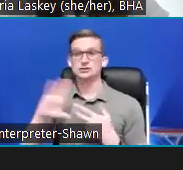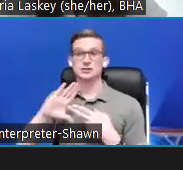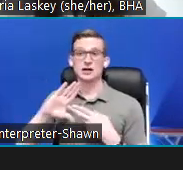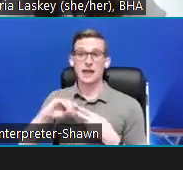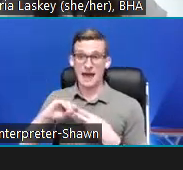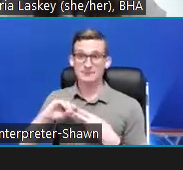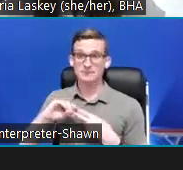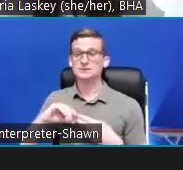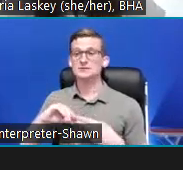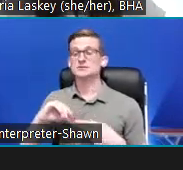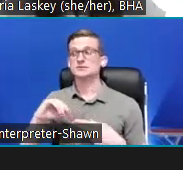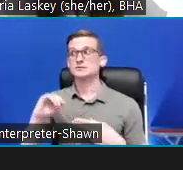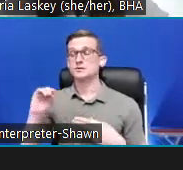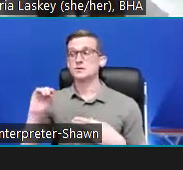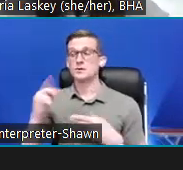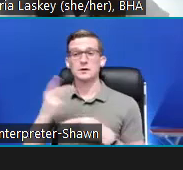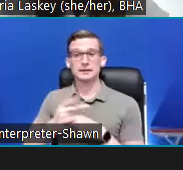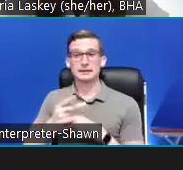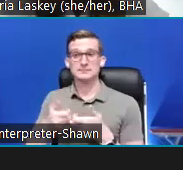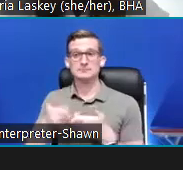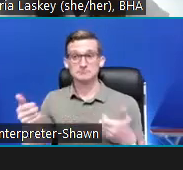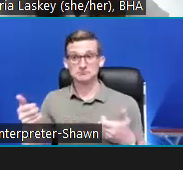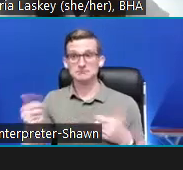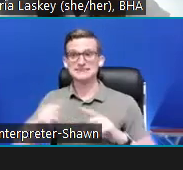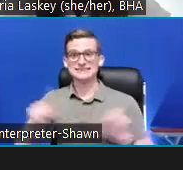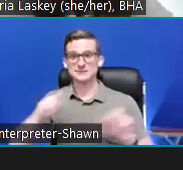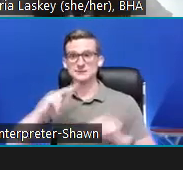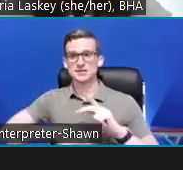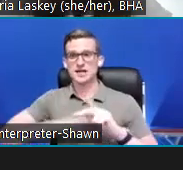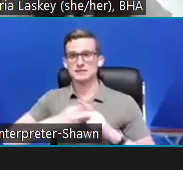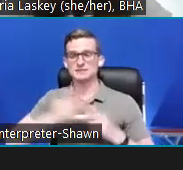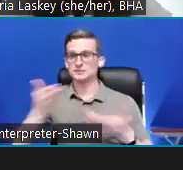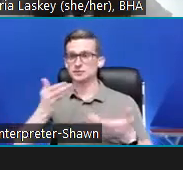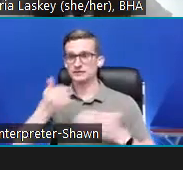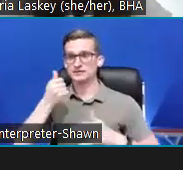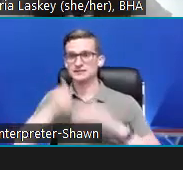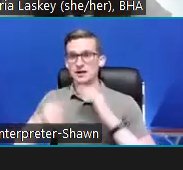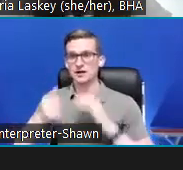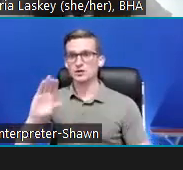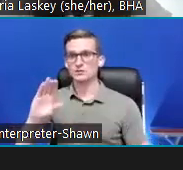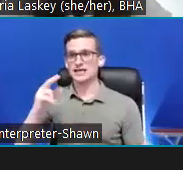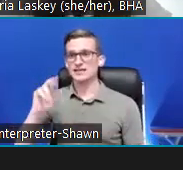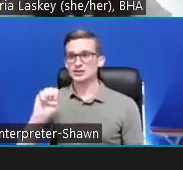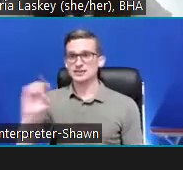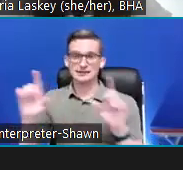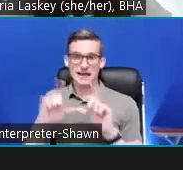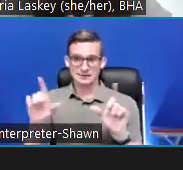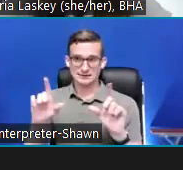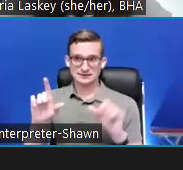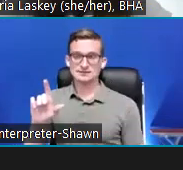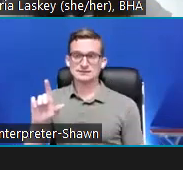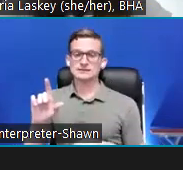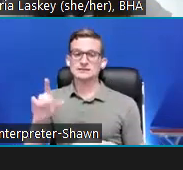different types of service under the BHE license. We've gone with the latter based on